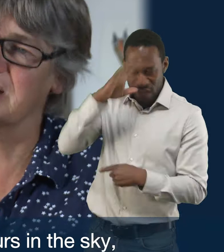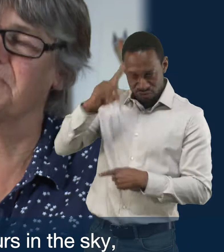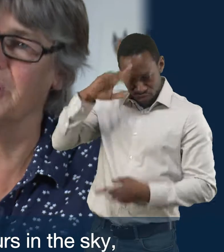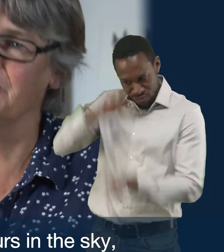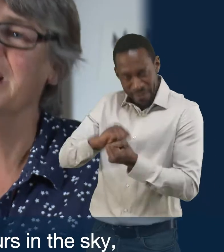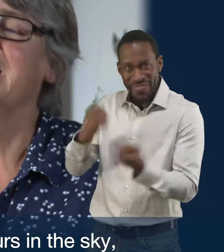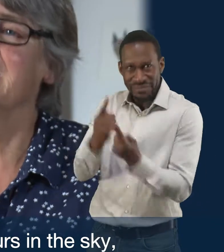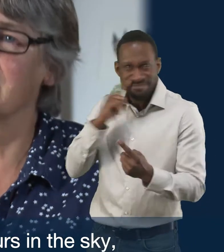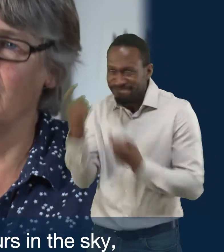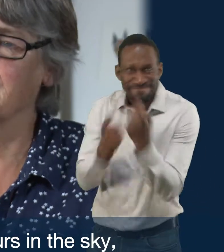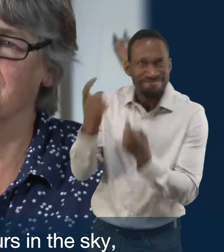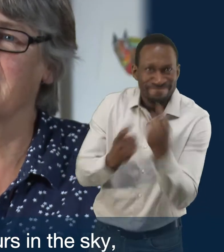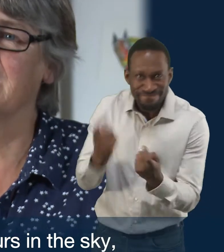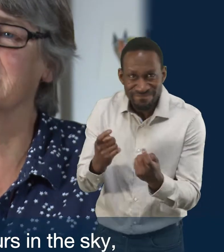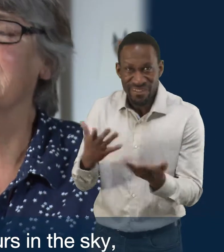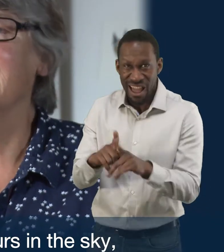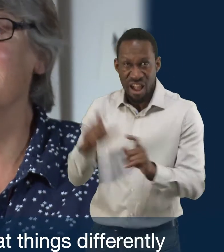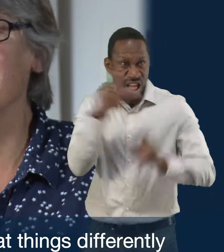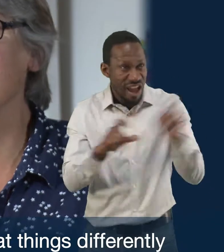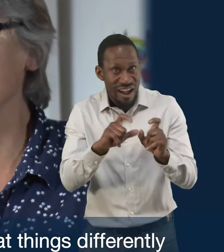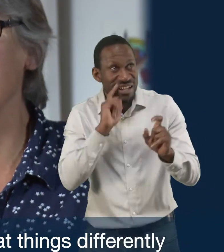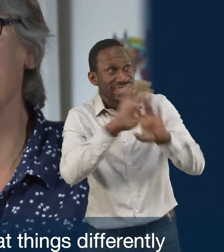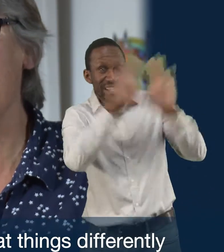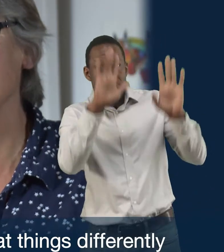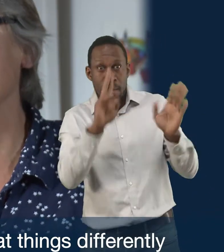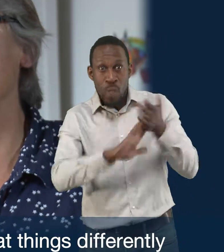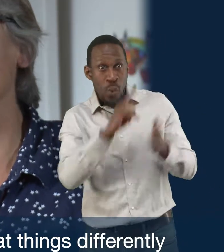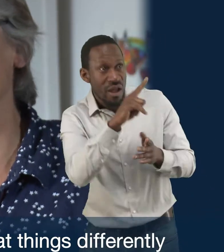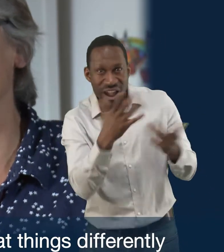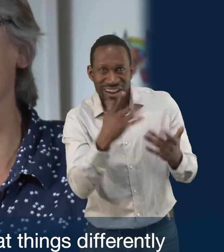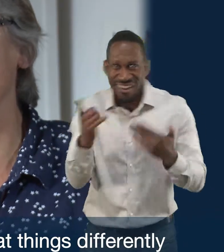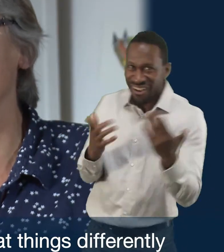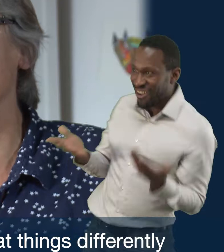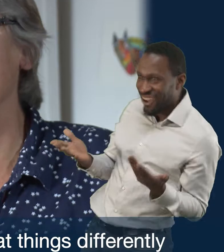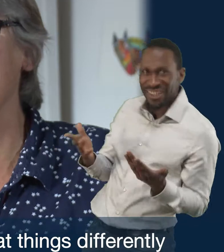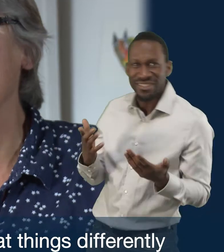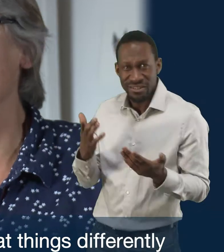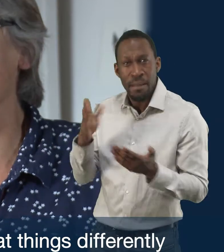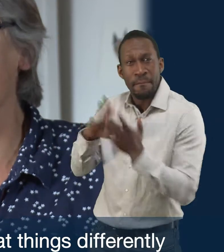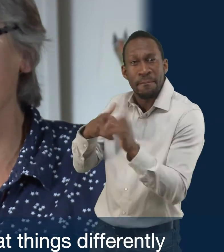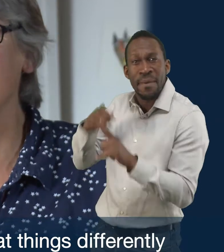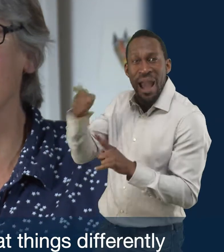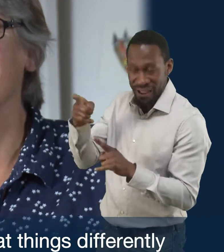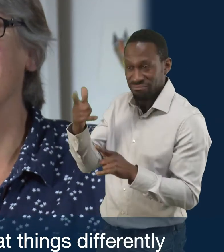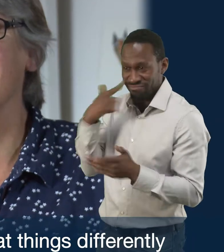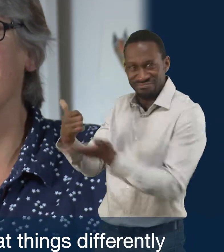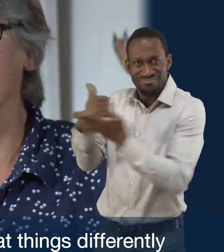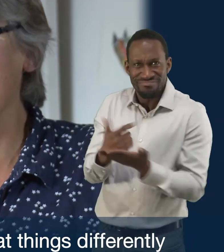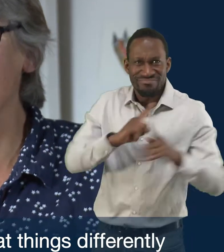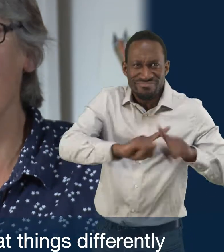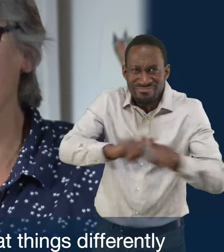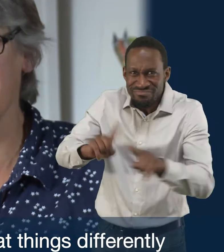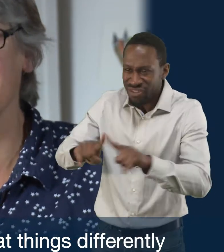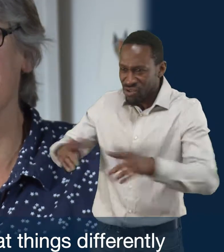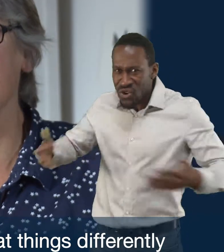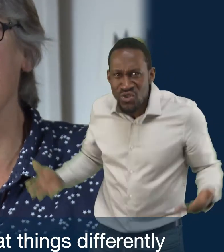isn't just blue, it's lots of colours. And Mike helped people look at things differently and encouraged,